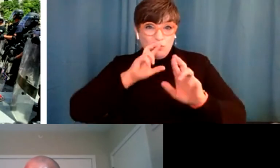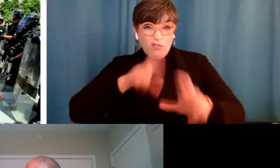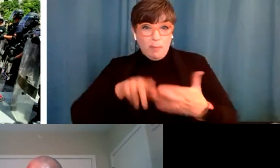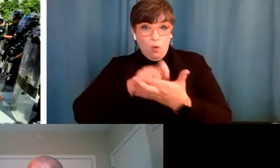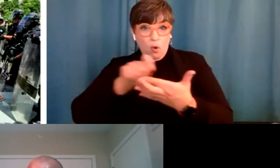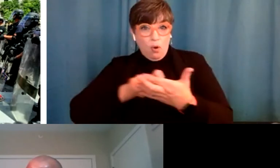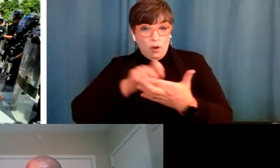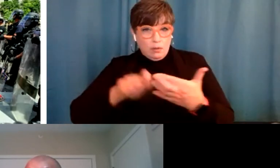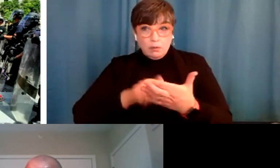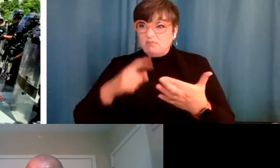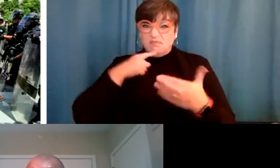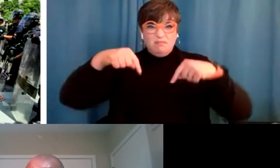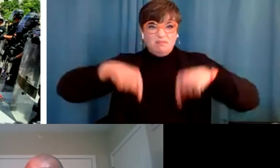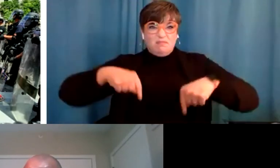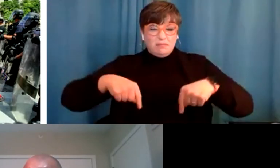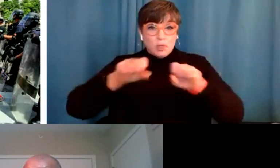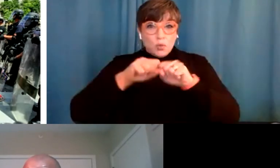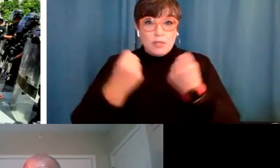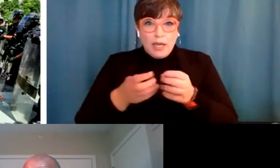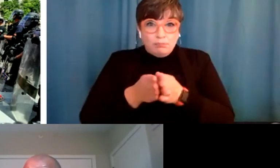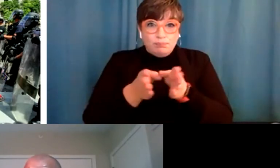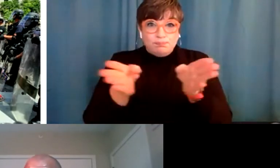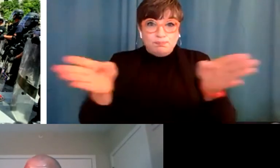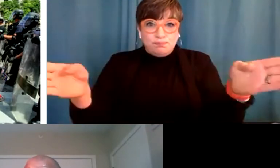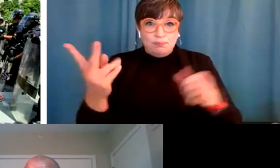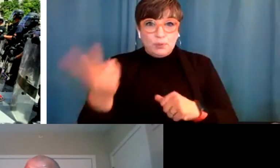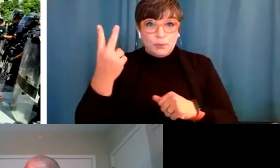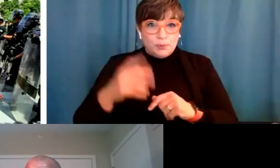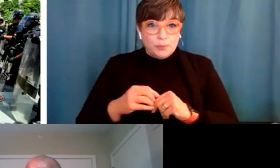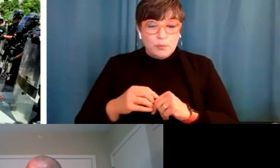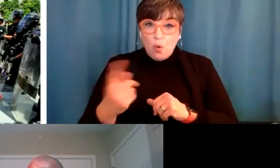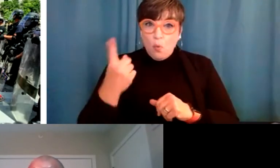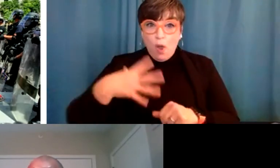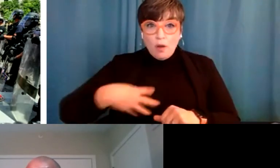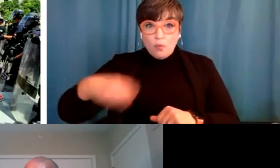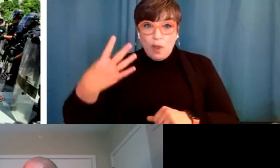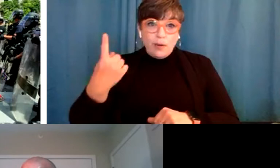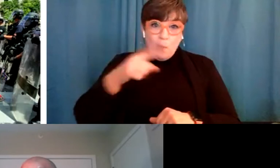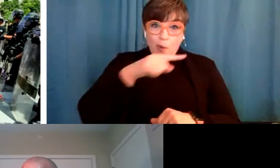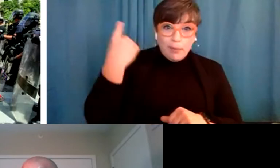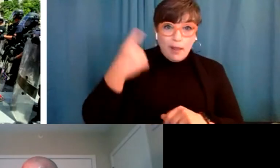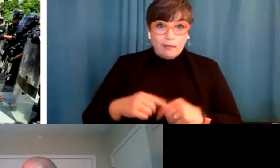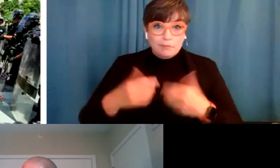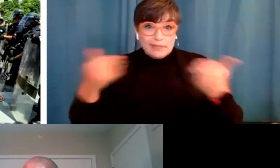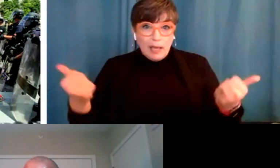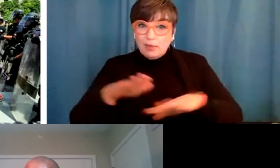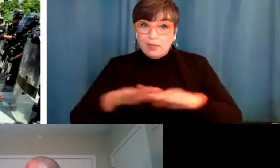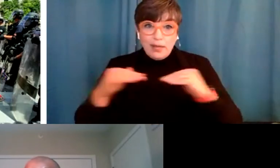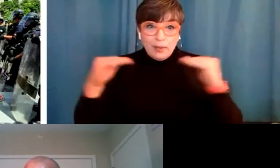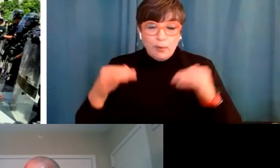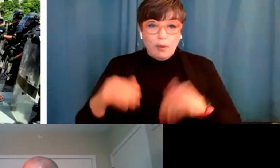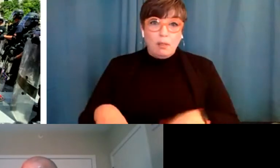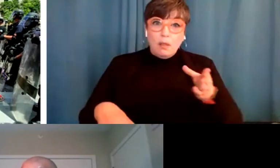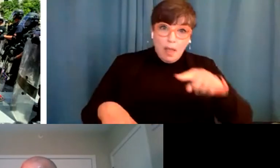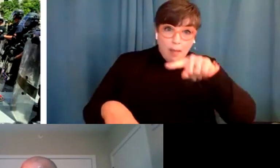illustrates, one Black, one white, separate and unequal. In a nutshell, Blacks and whites historically